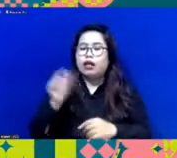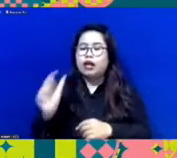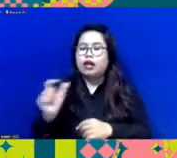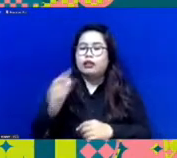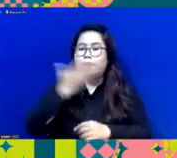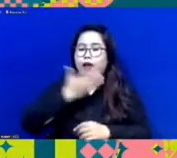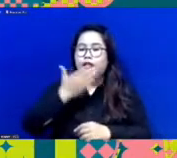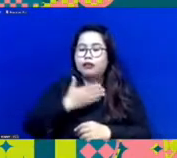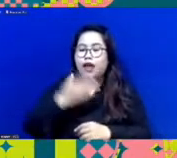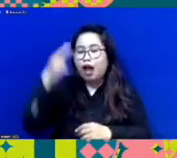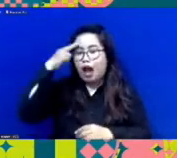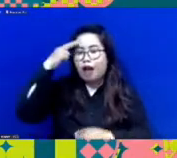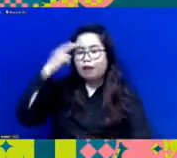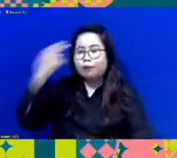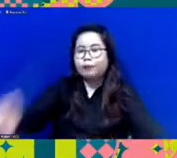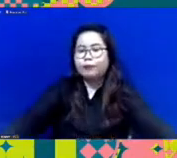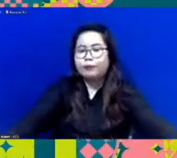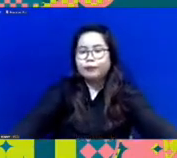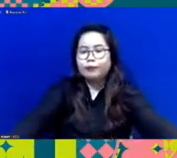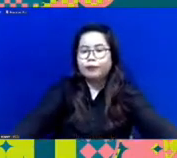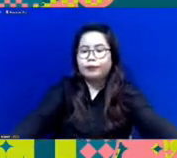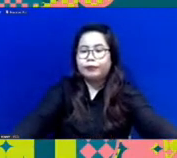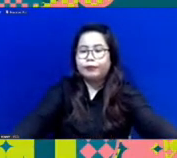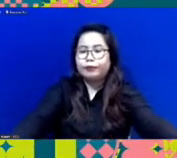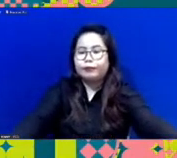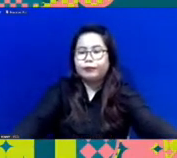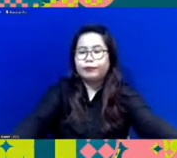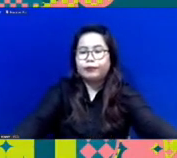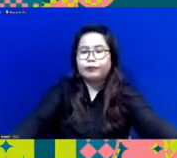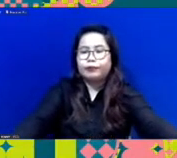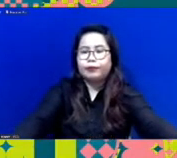ahlak, of kind of everyone taking